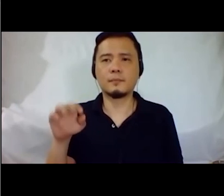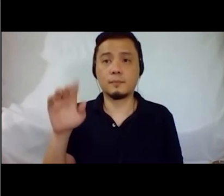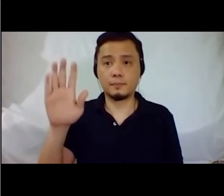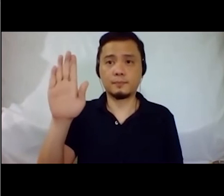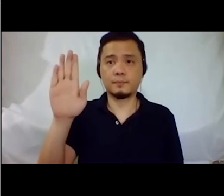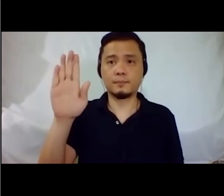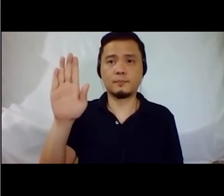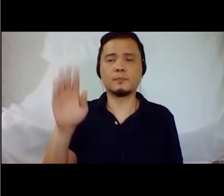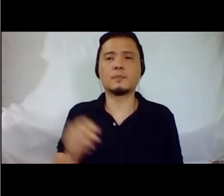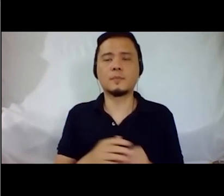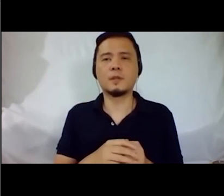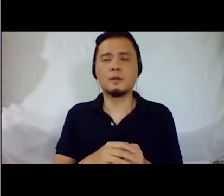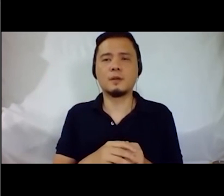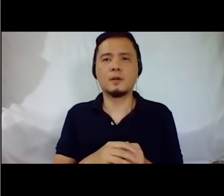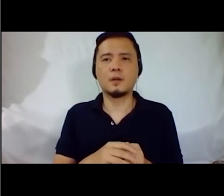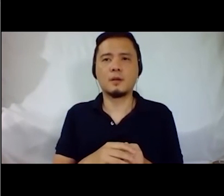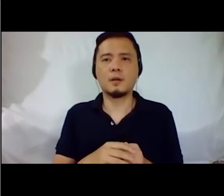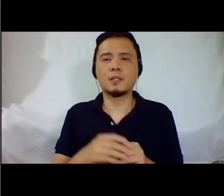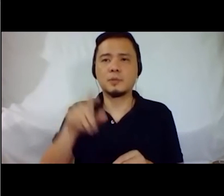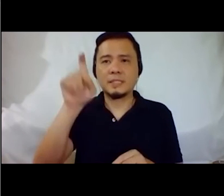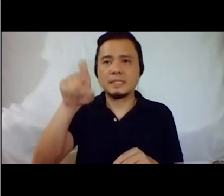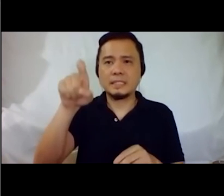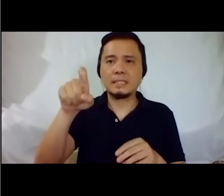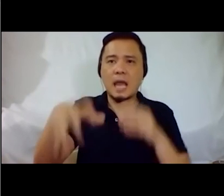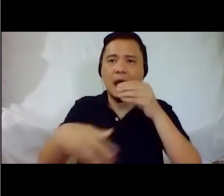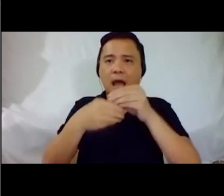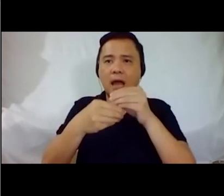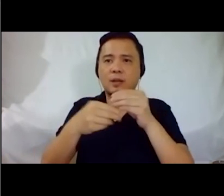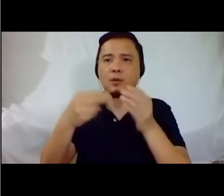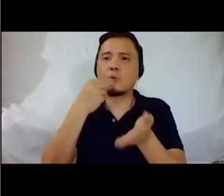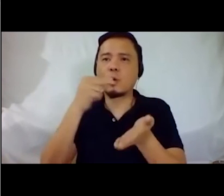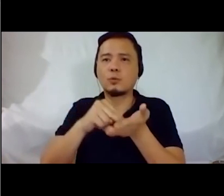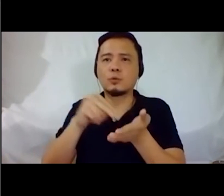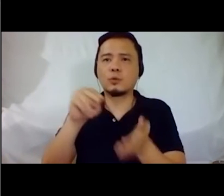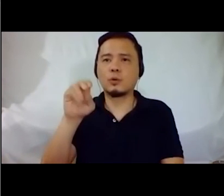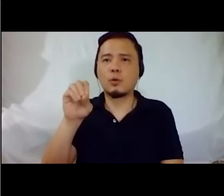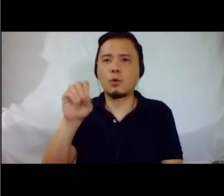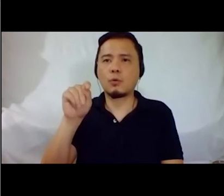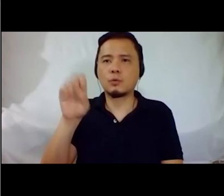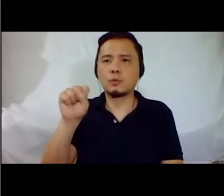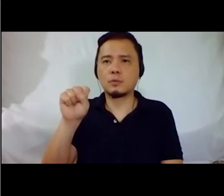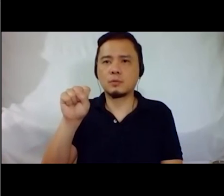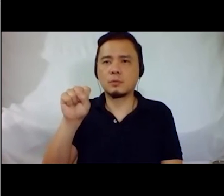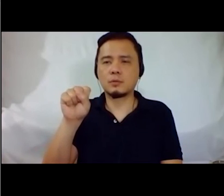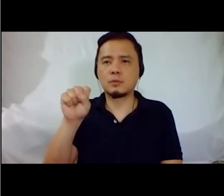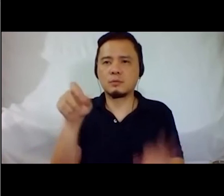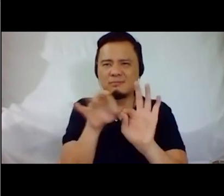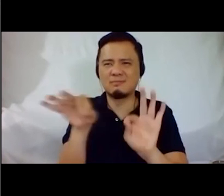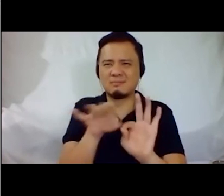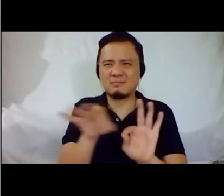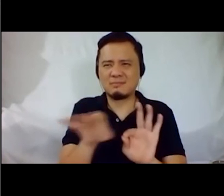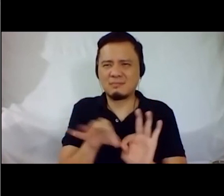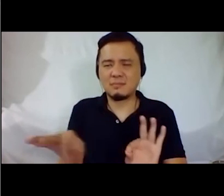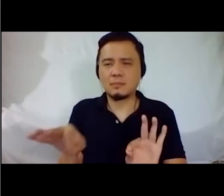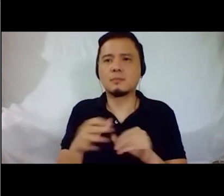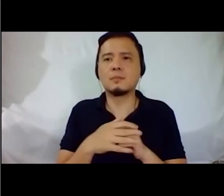we probably will need to add some notes. So when you have this lesson